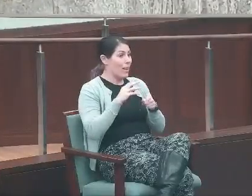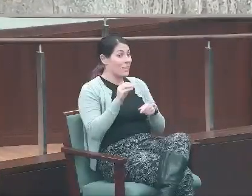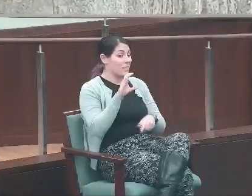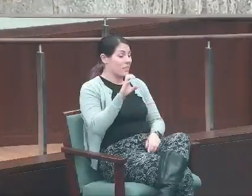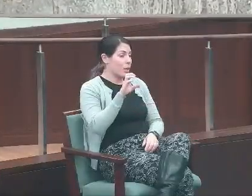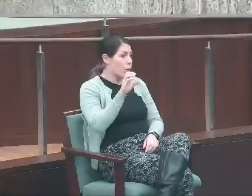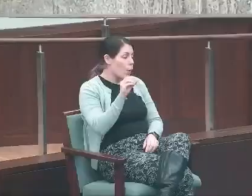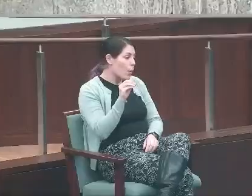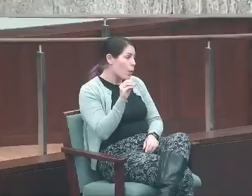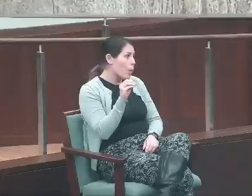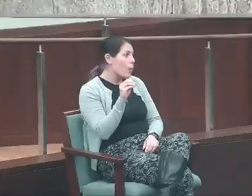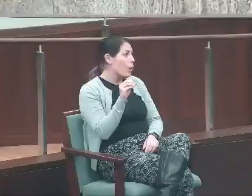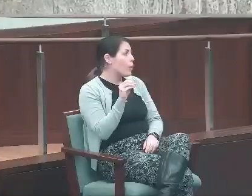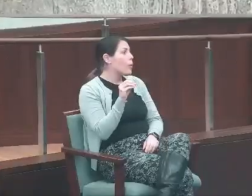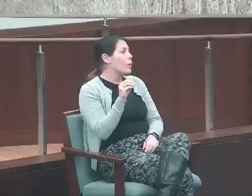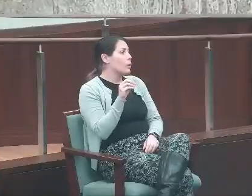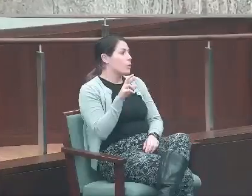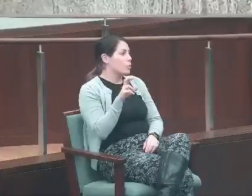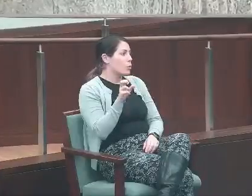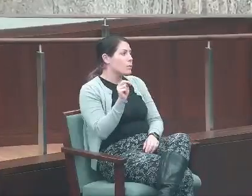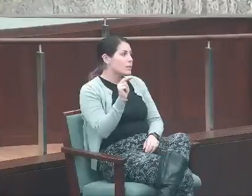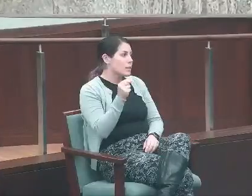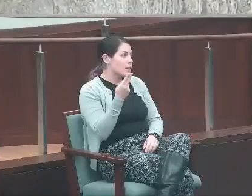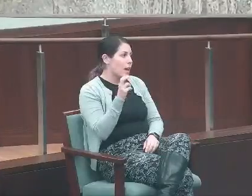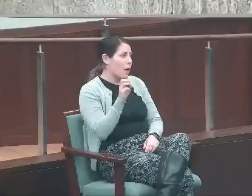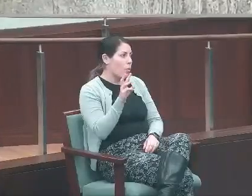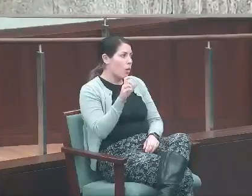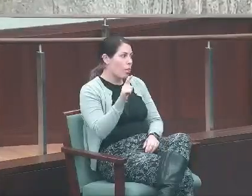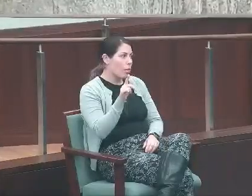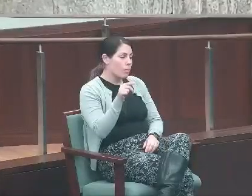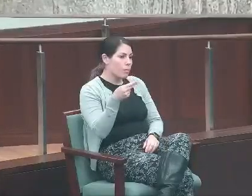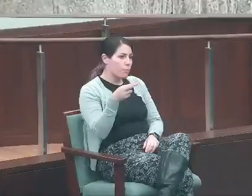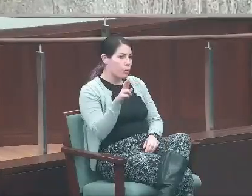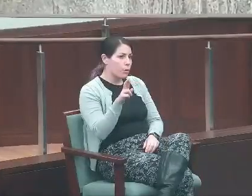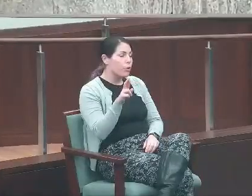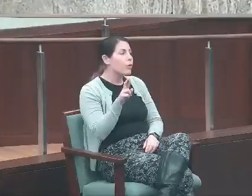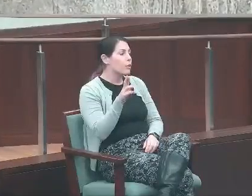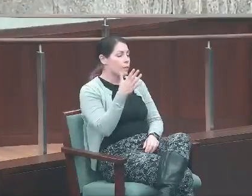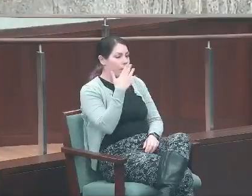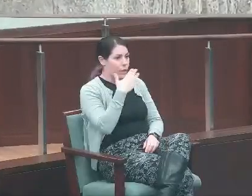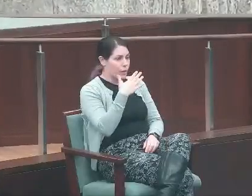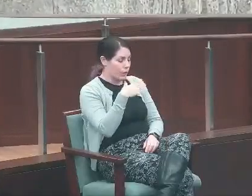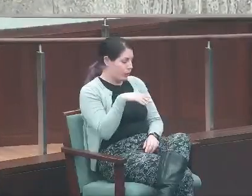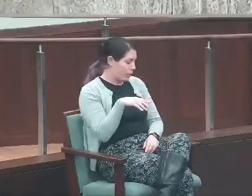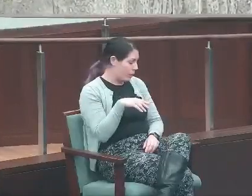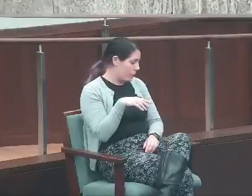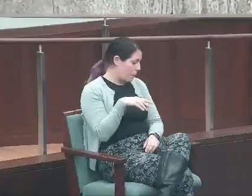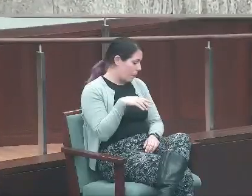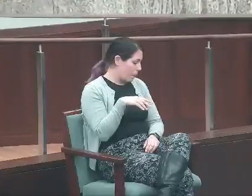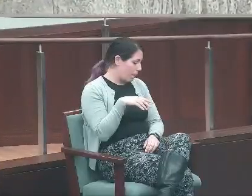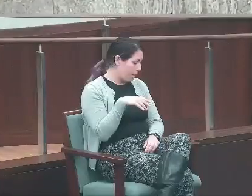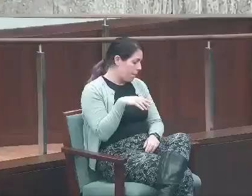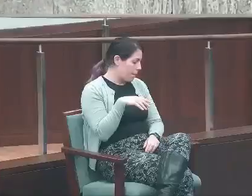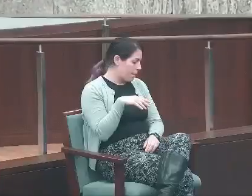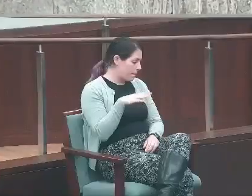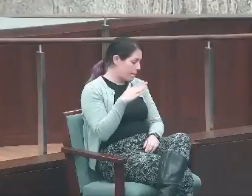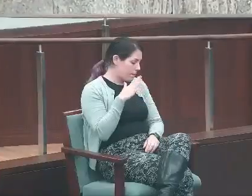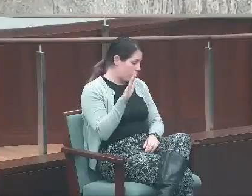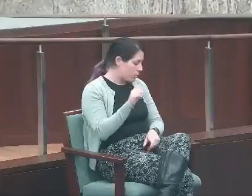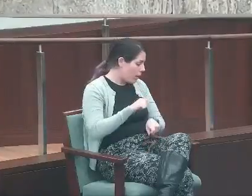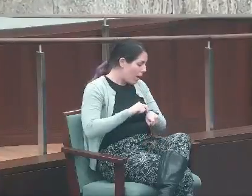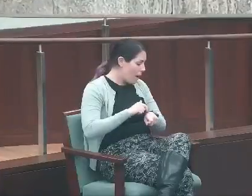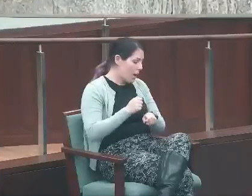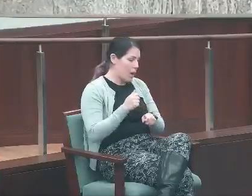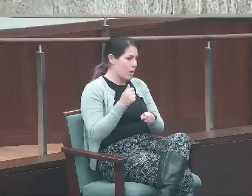They are especially apt. It's been a very, Gil mentioned, I mean, it has been a very difficult time these